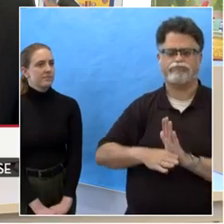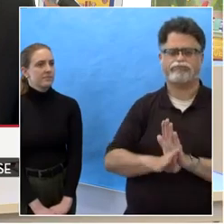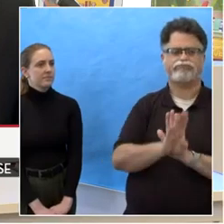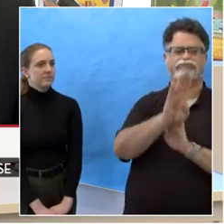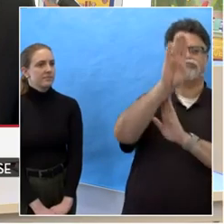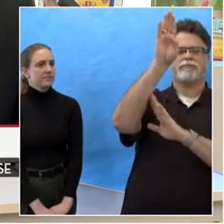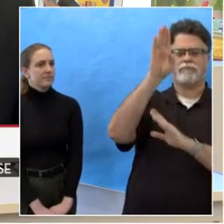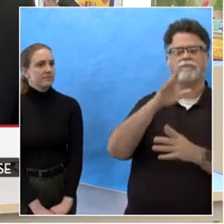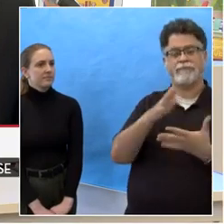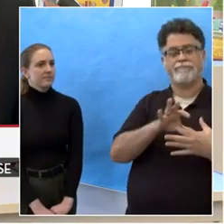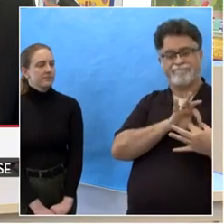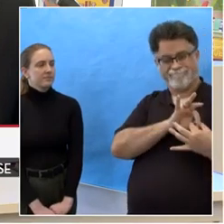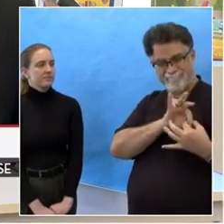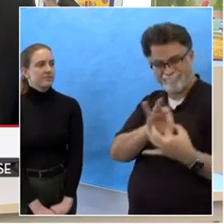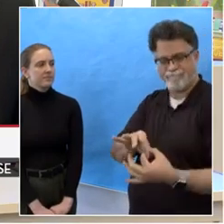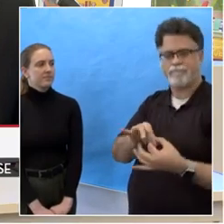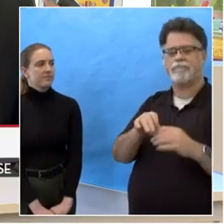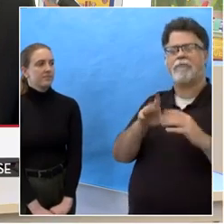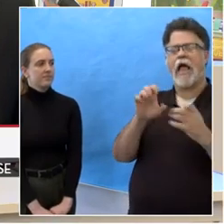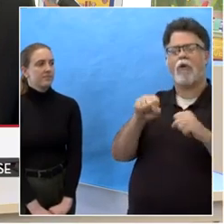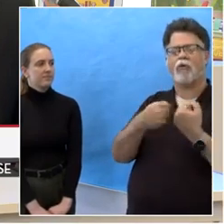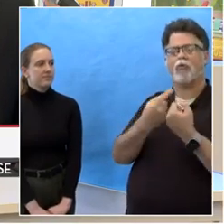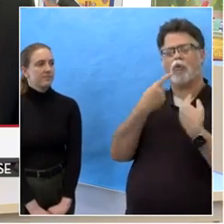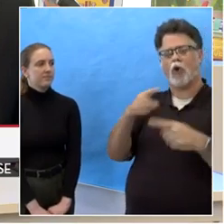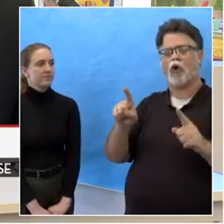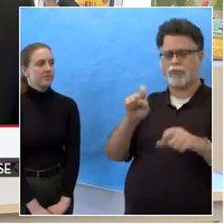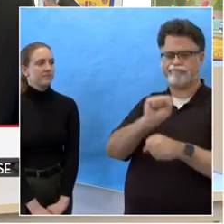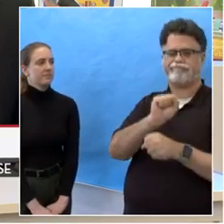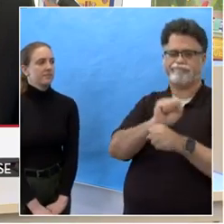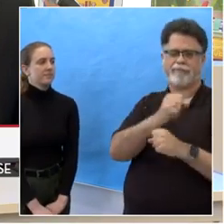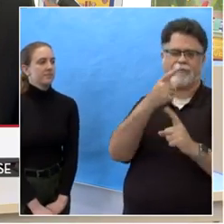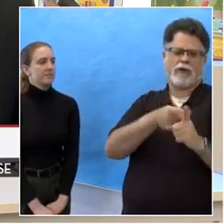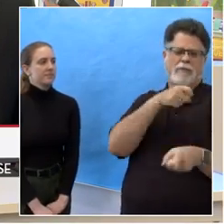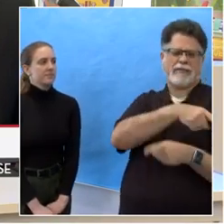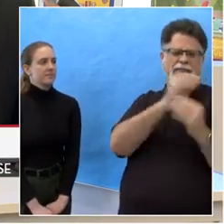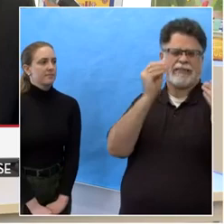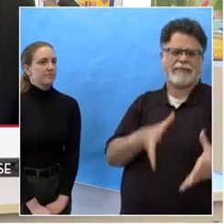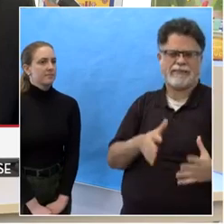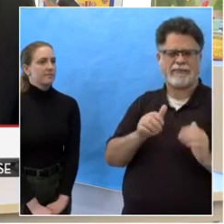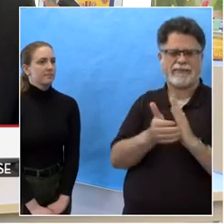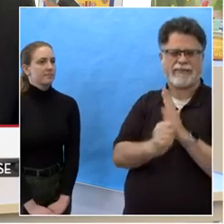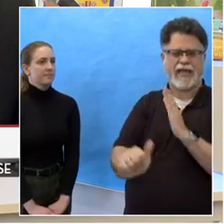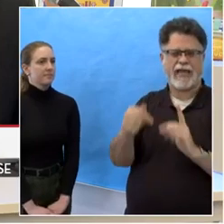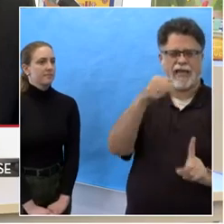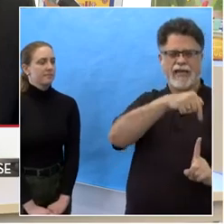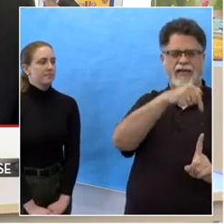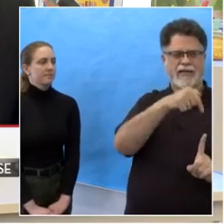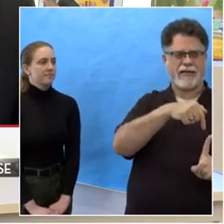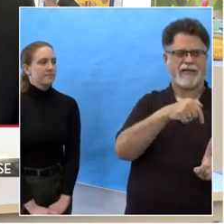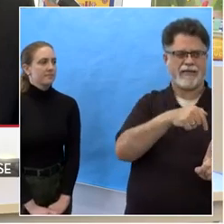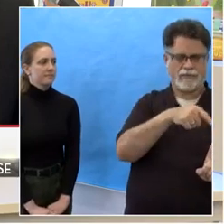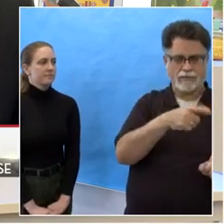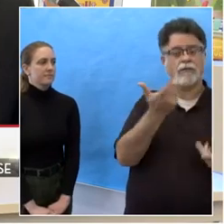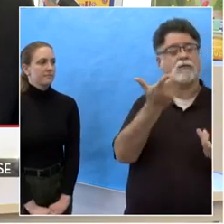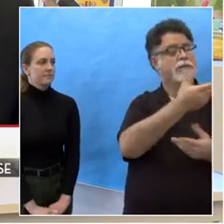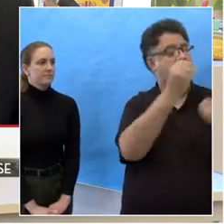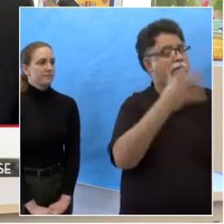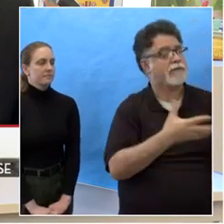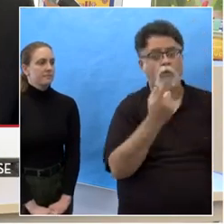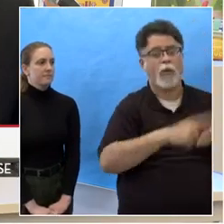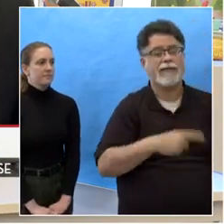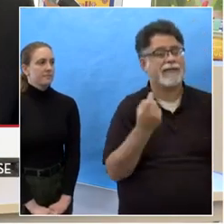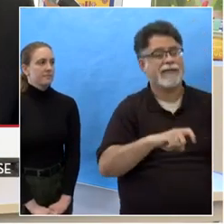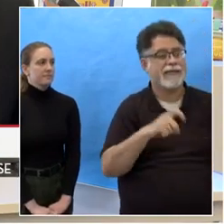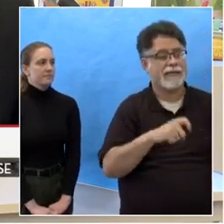big task. We'll learn things about not just what teachers are saying they need, but quite frankly, how our systems are changing to respond.